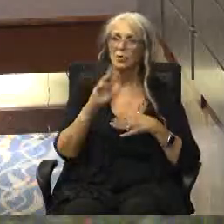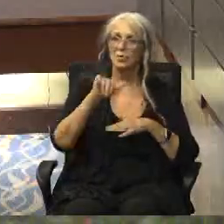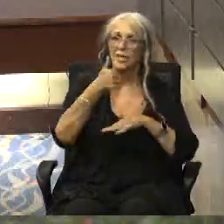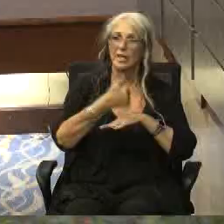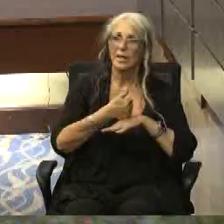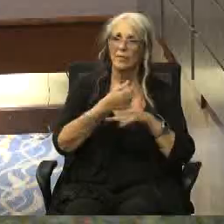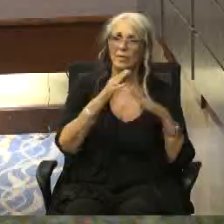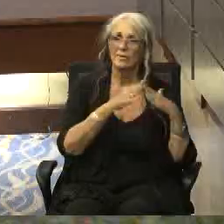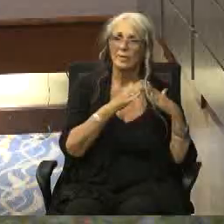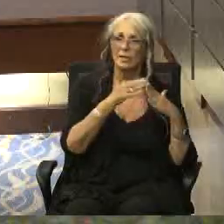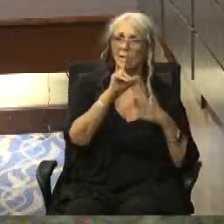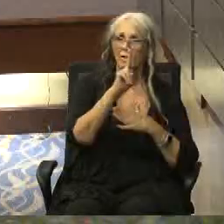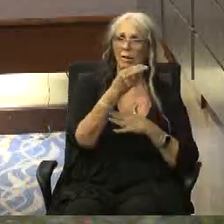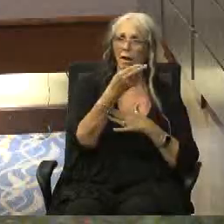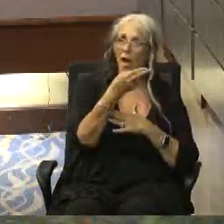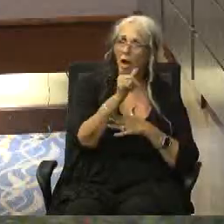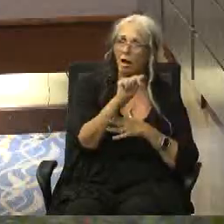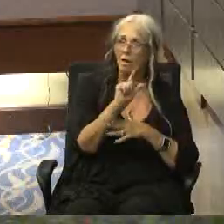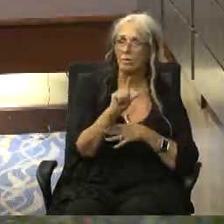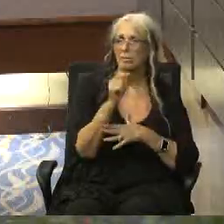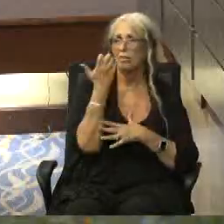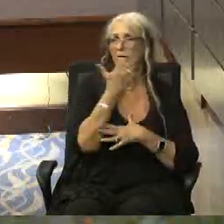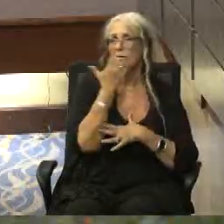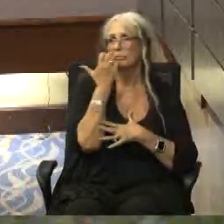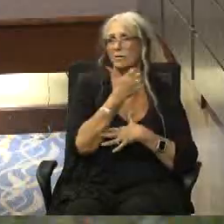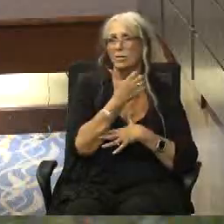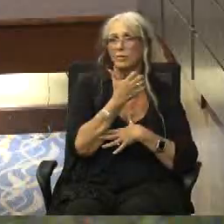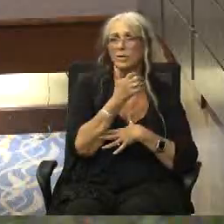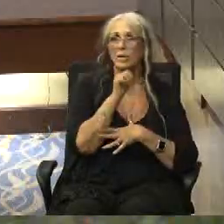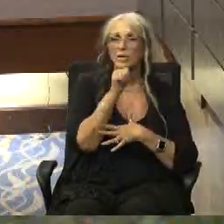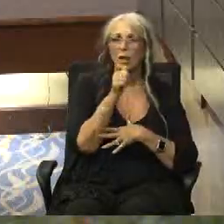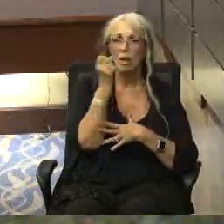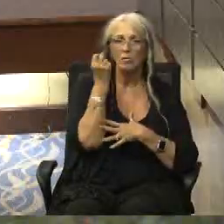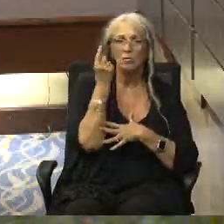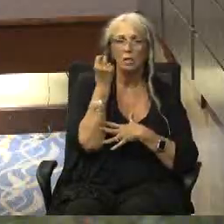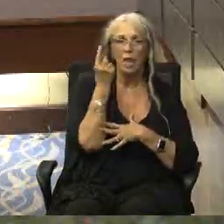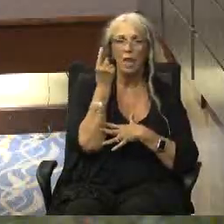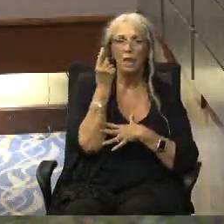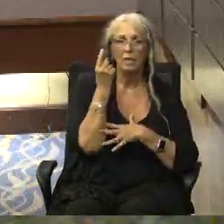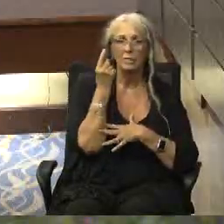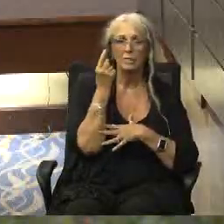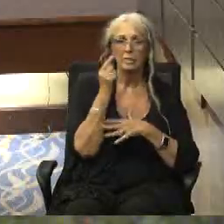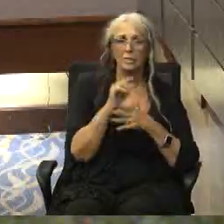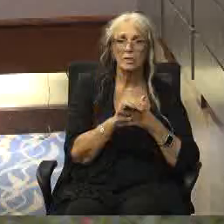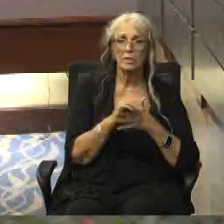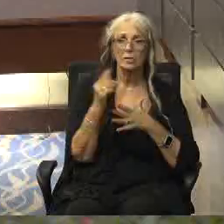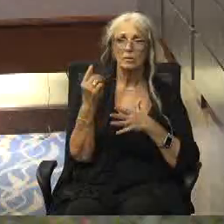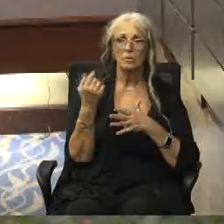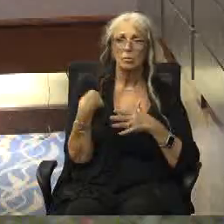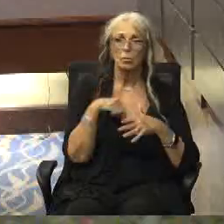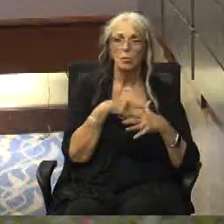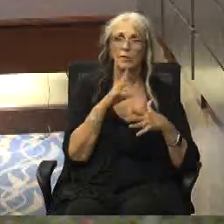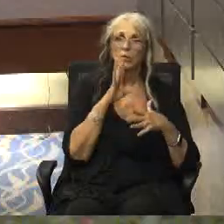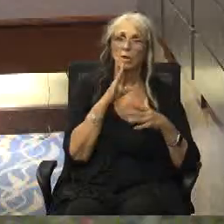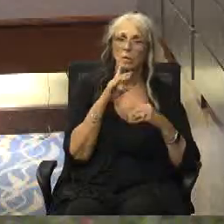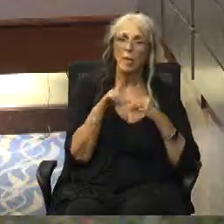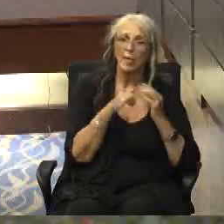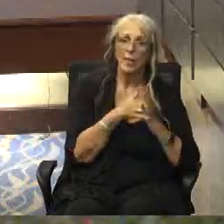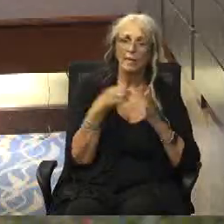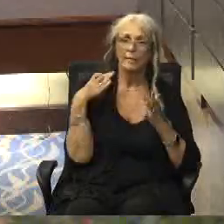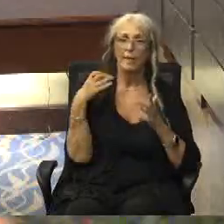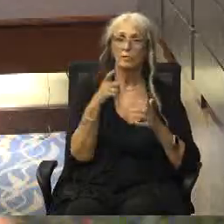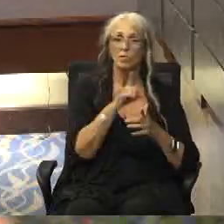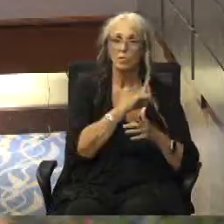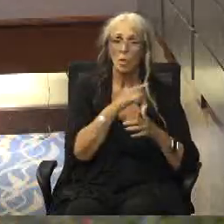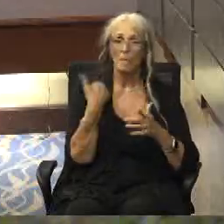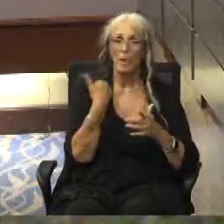City Hall. That was awesome. You don't realize, I mean, we had talked about it as council members, but when I saw